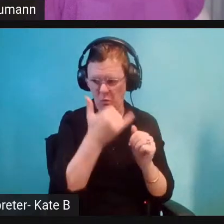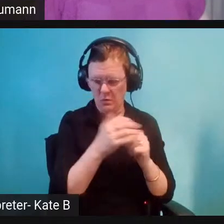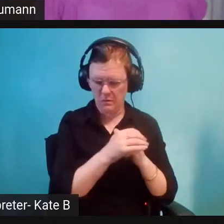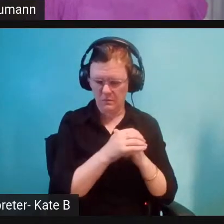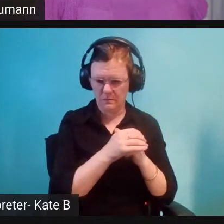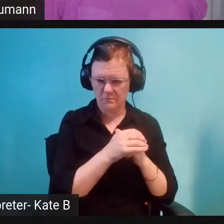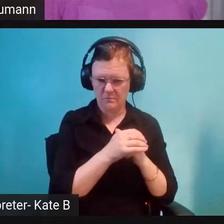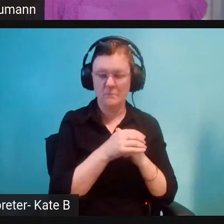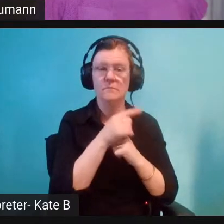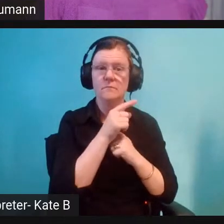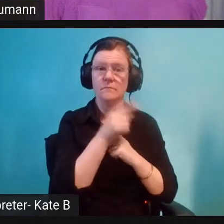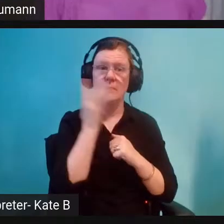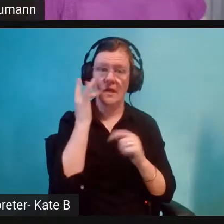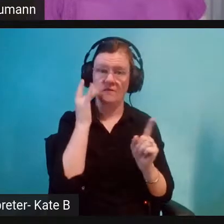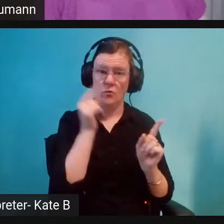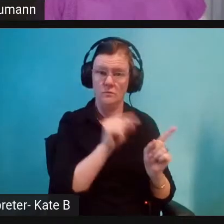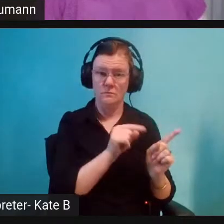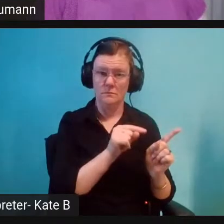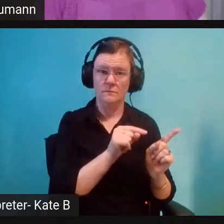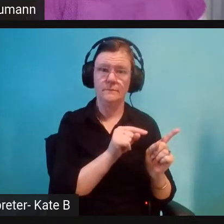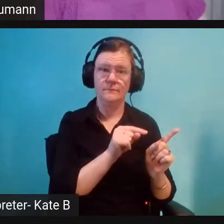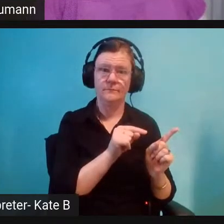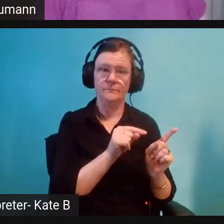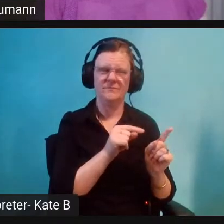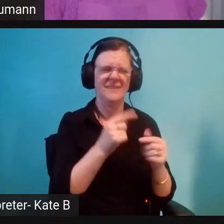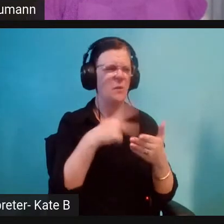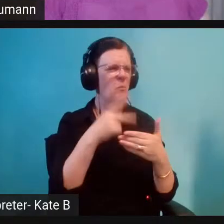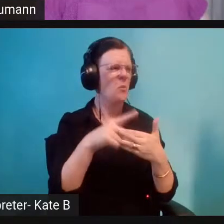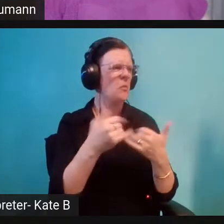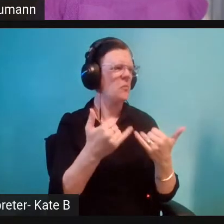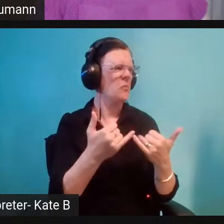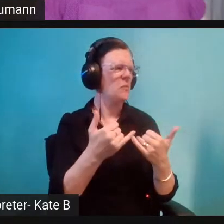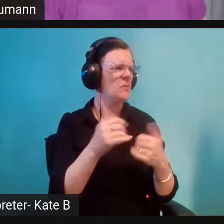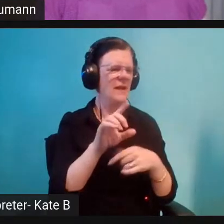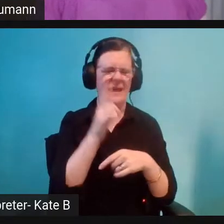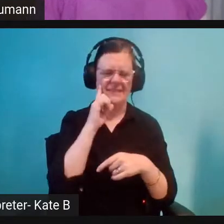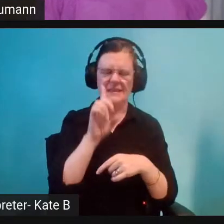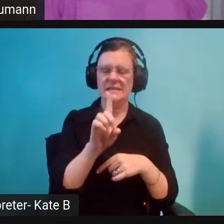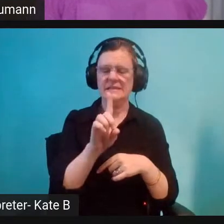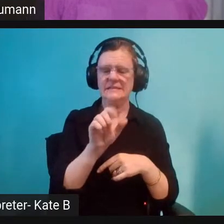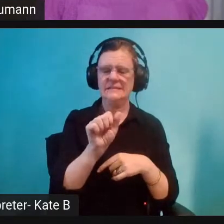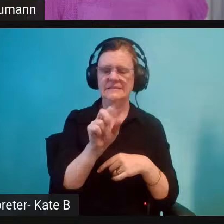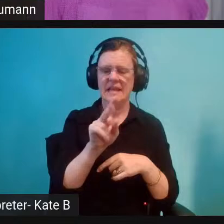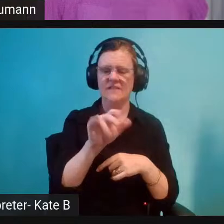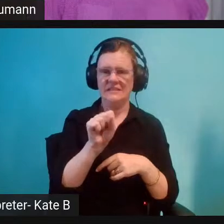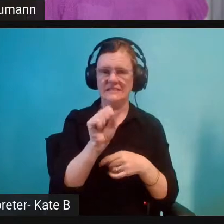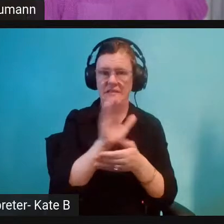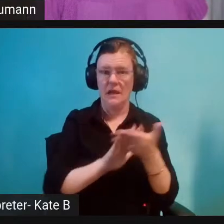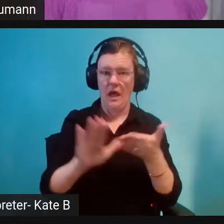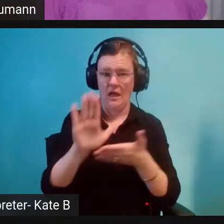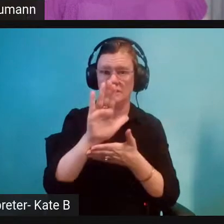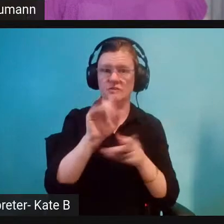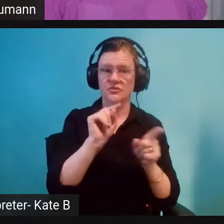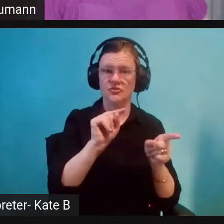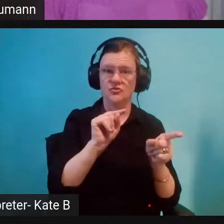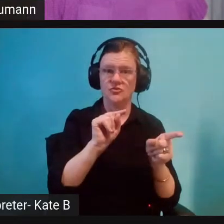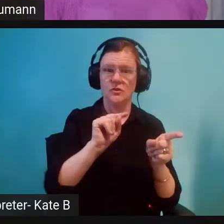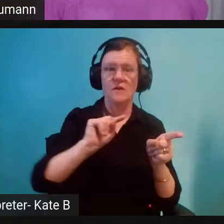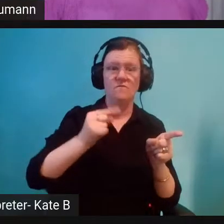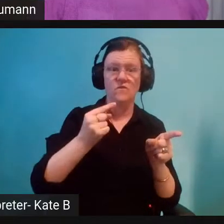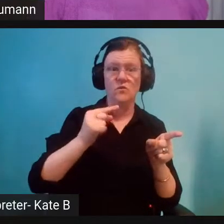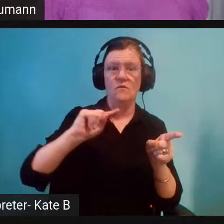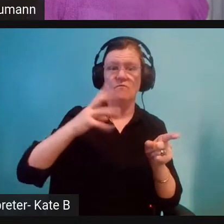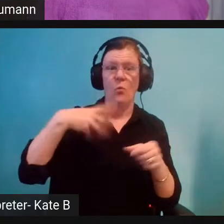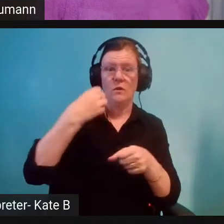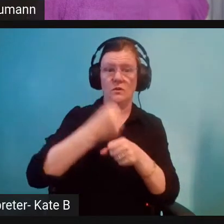in California where they have a program now, I believe, at Davis College, which is the first four-year program